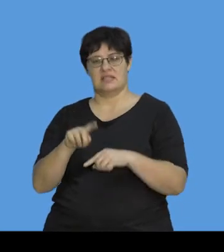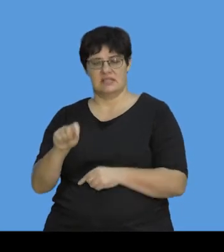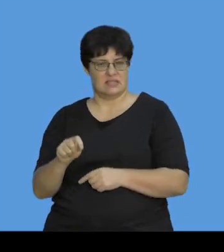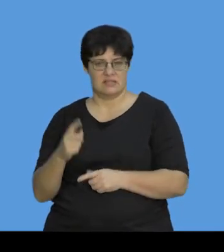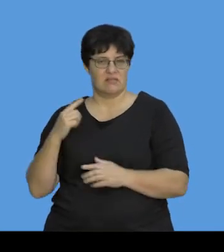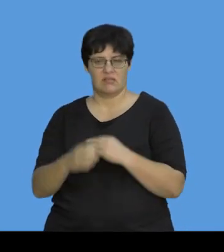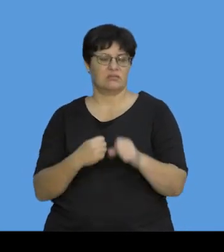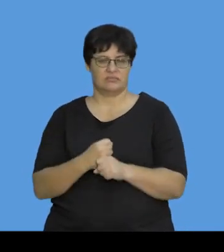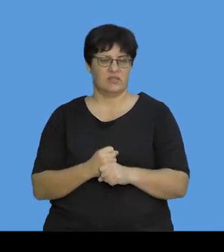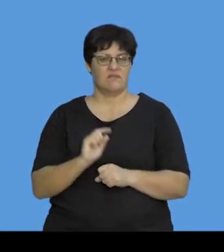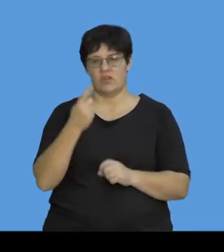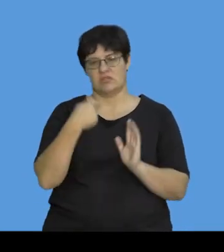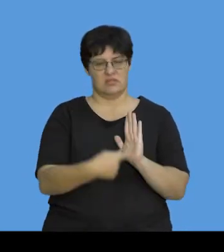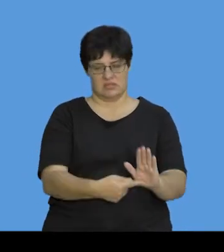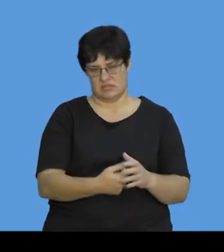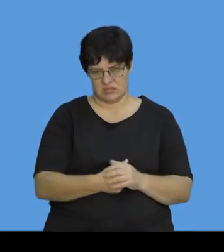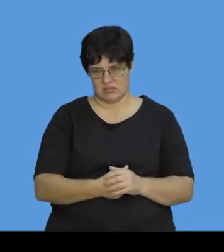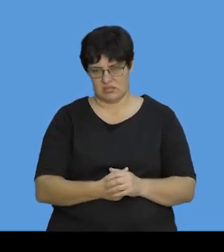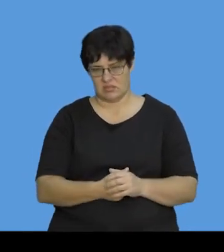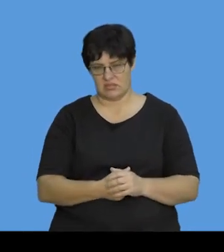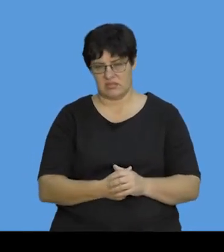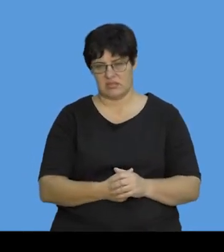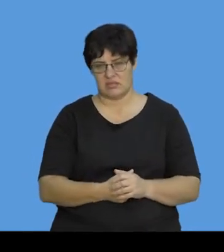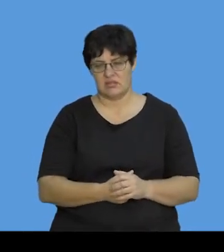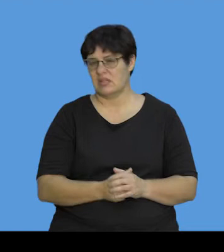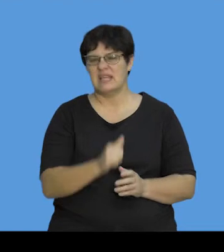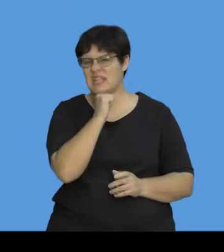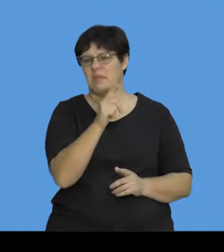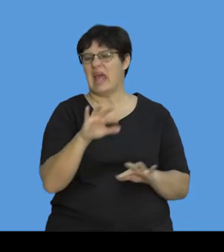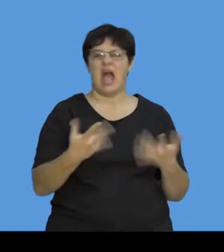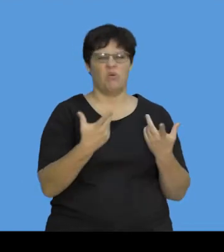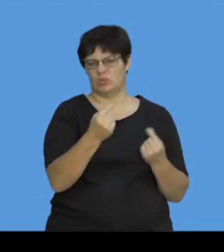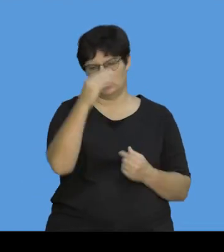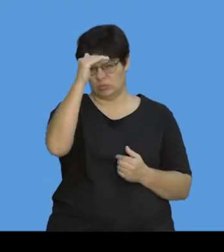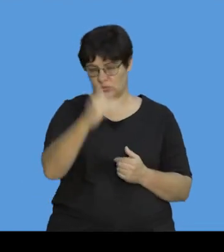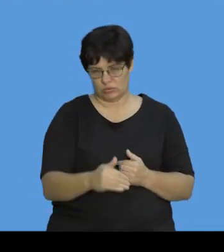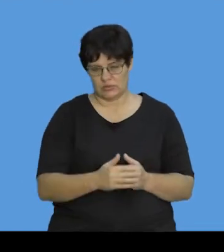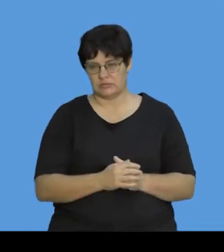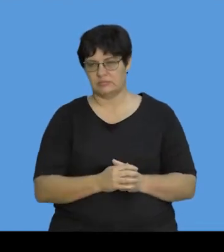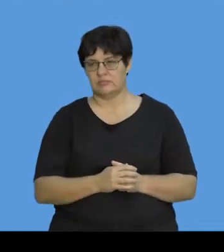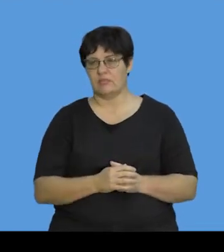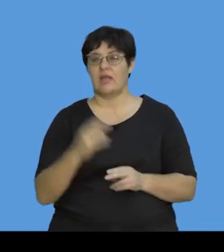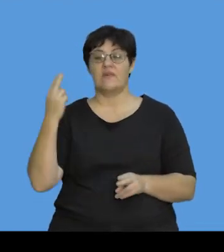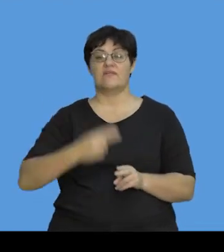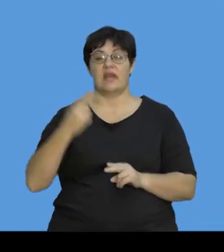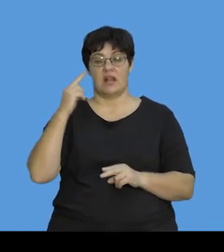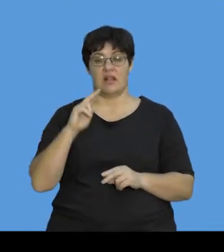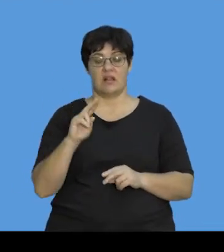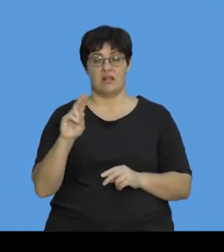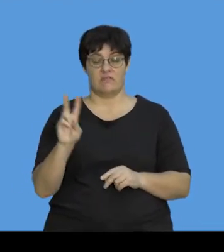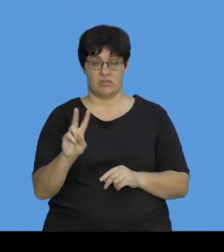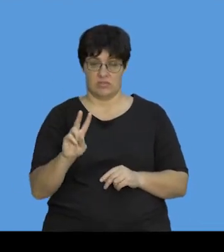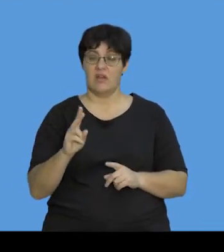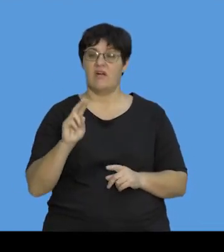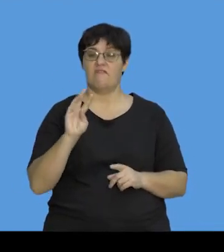I've done over the years. It's just second nature. It really doesn't matter what you do here. My final velocity is